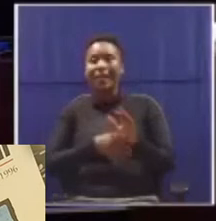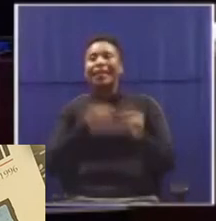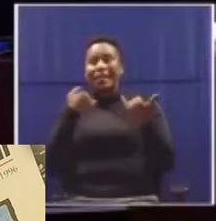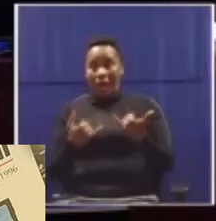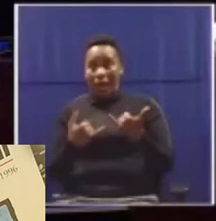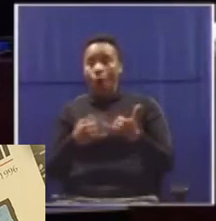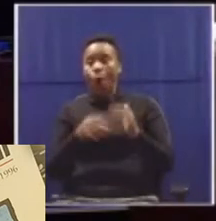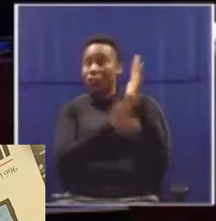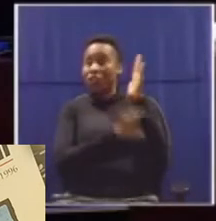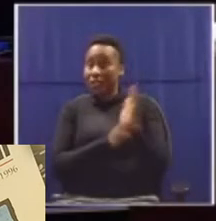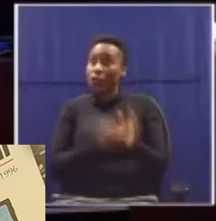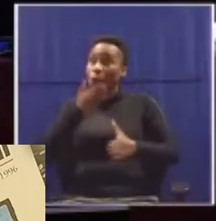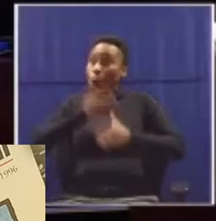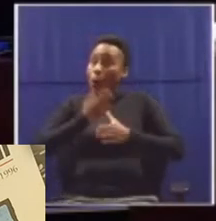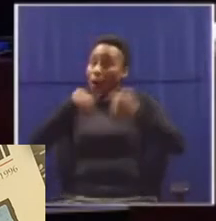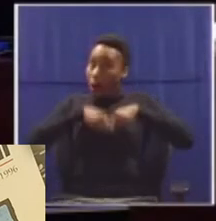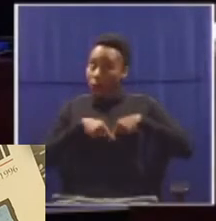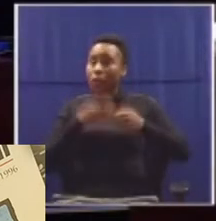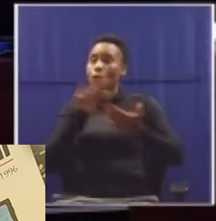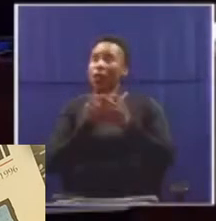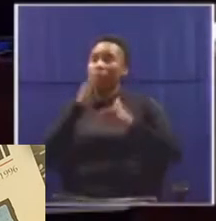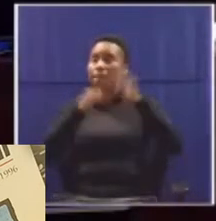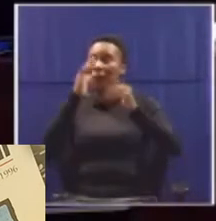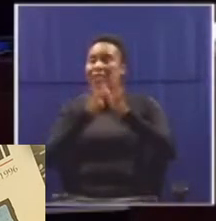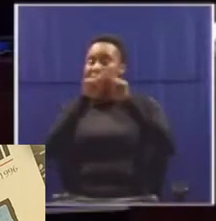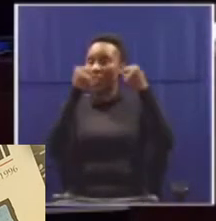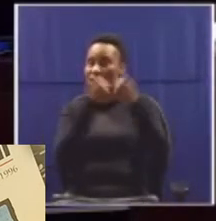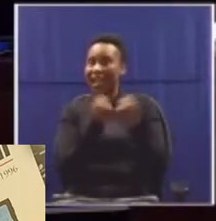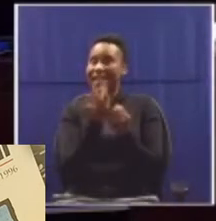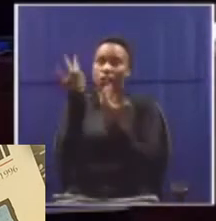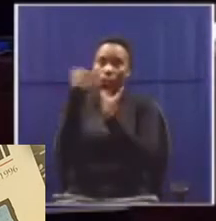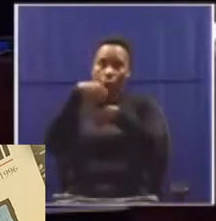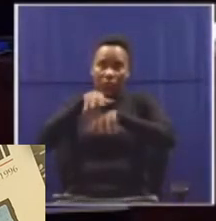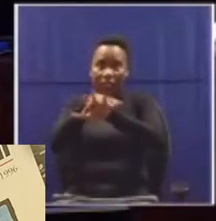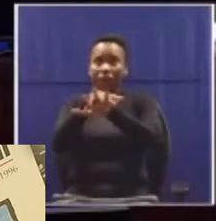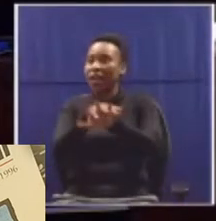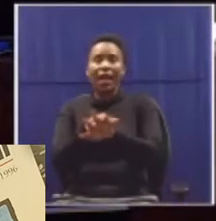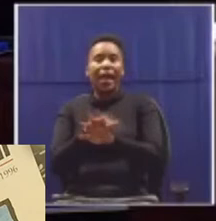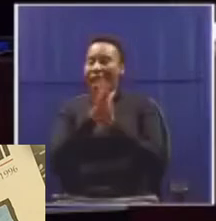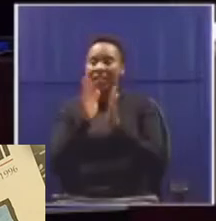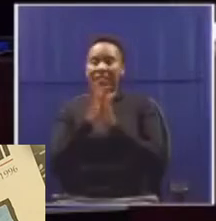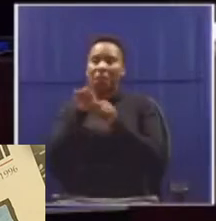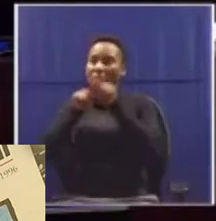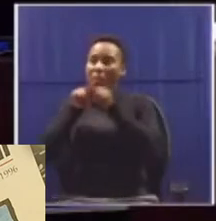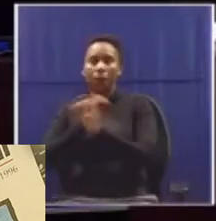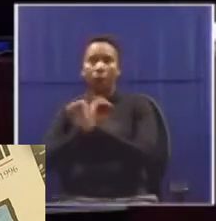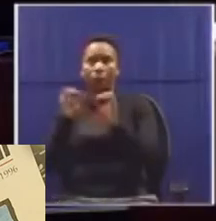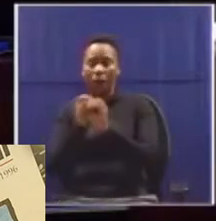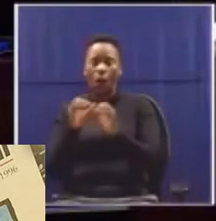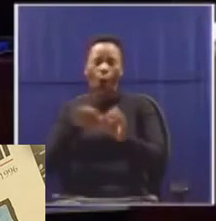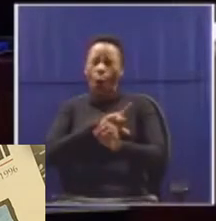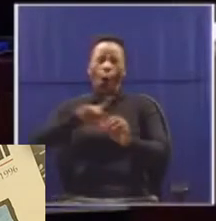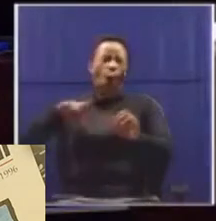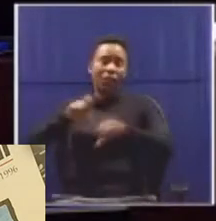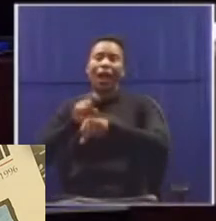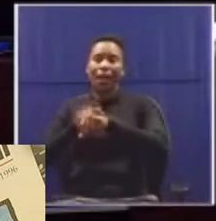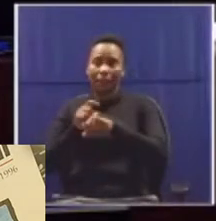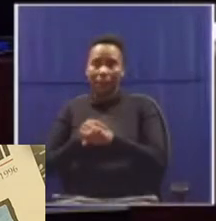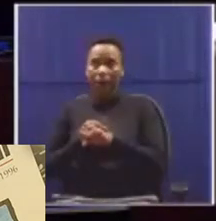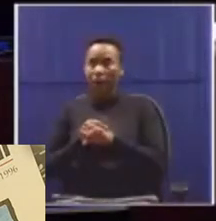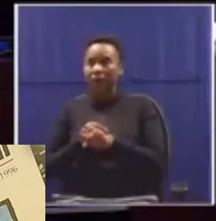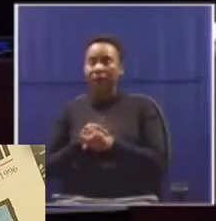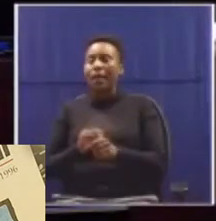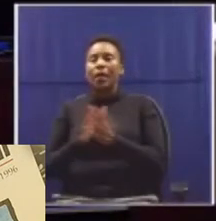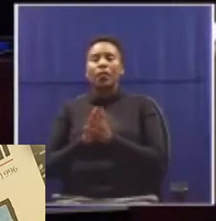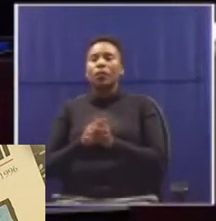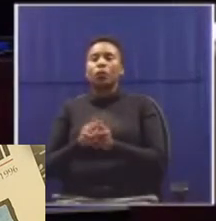duty to build a nation which is inclusive and non-discriminatory for too long special needs differently abled or